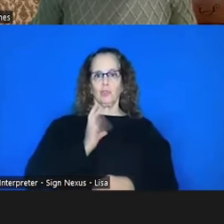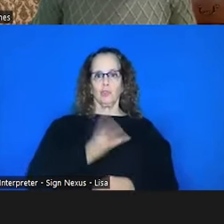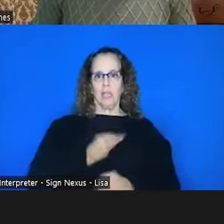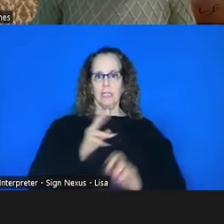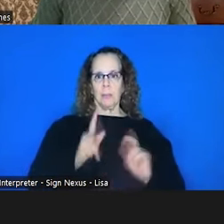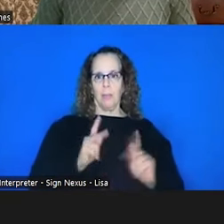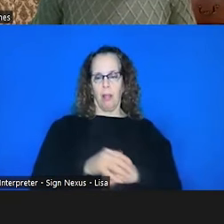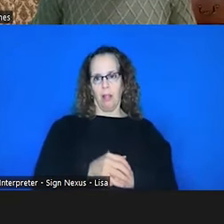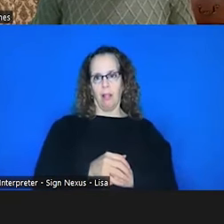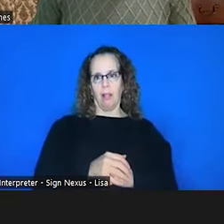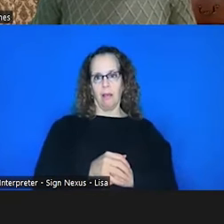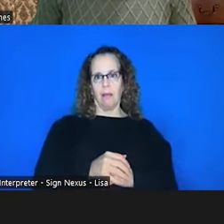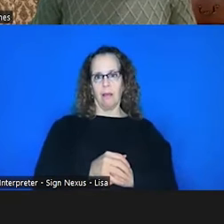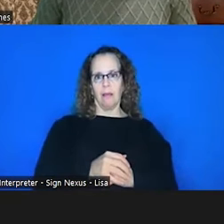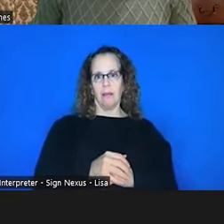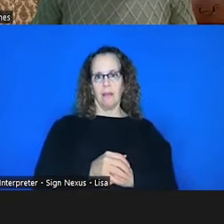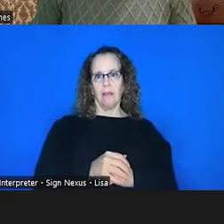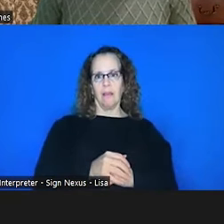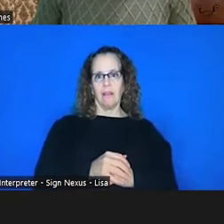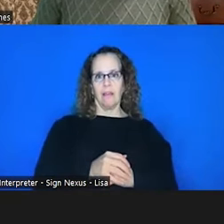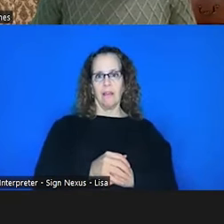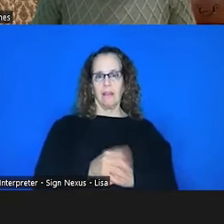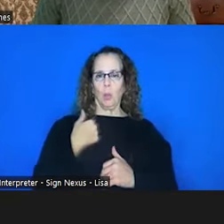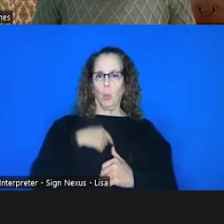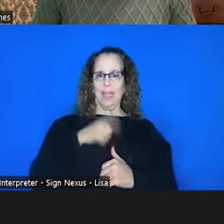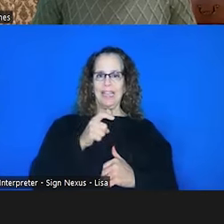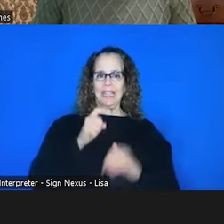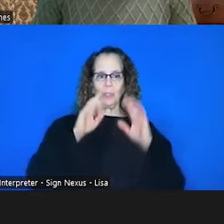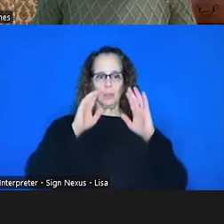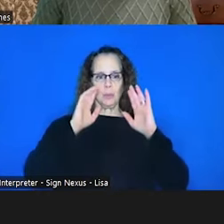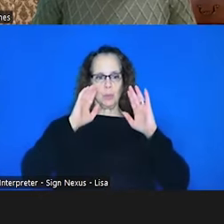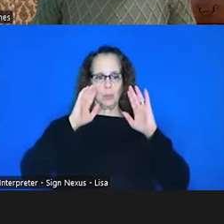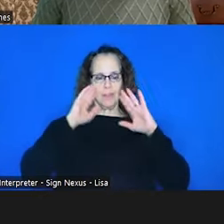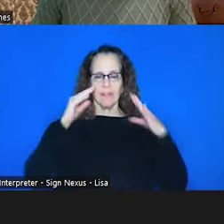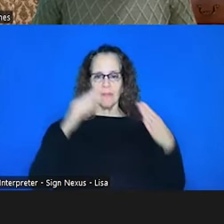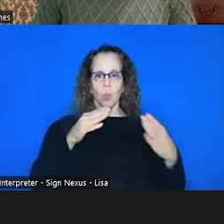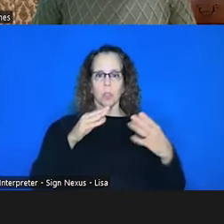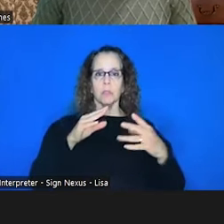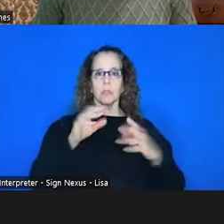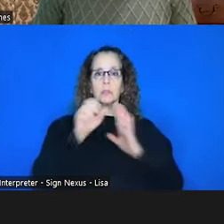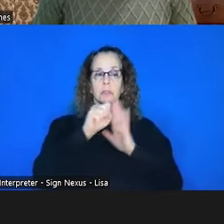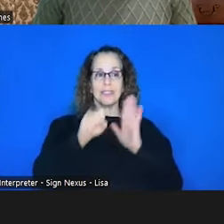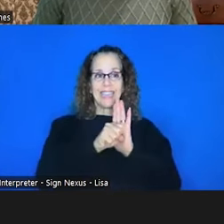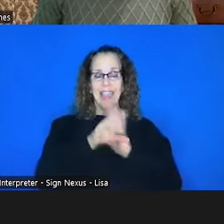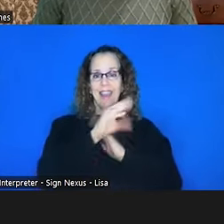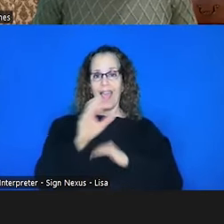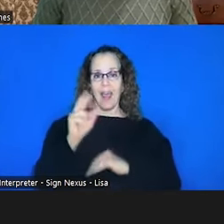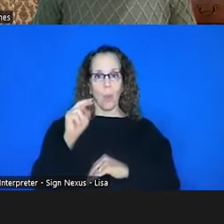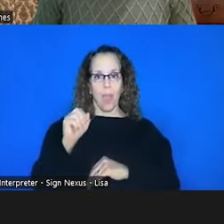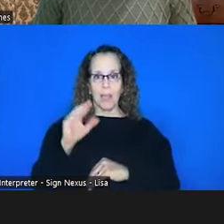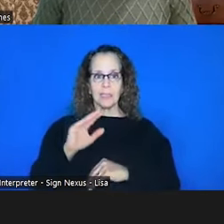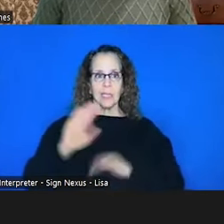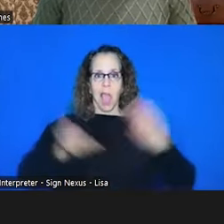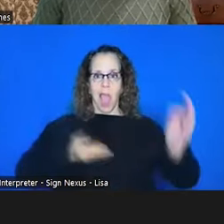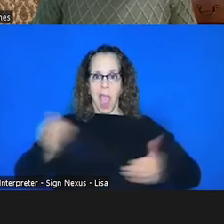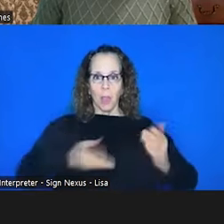to center trans people in the hiring of the city and state agencies, which is